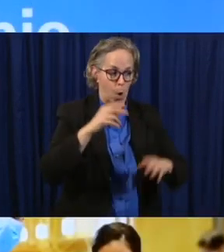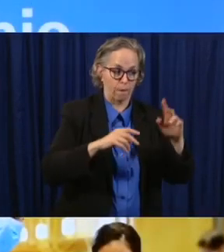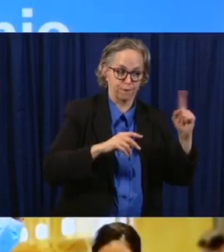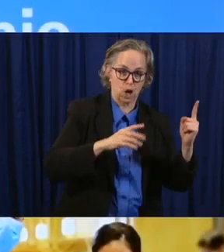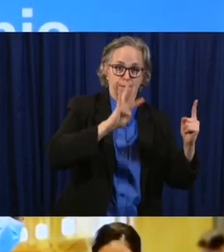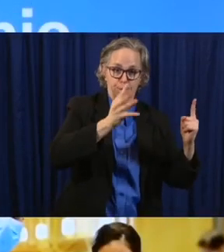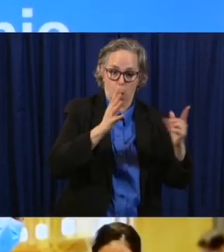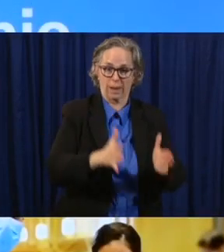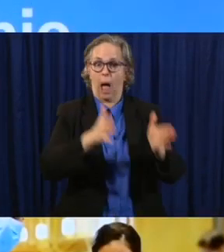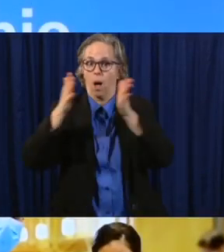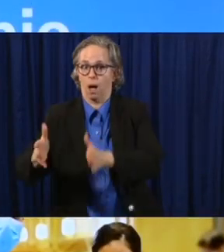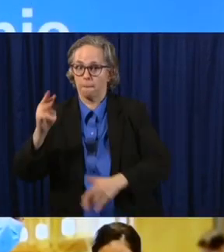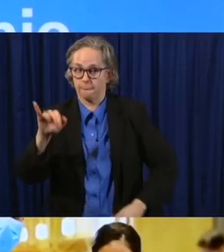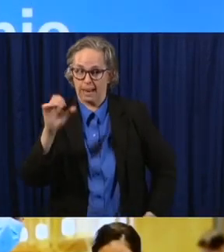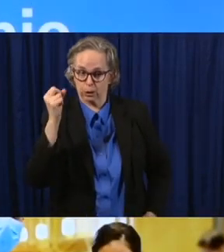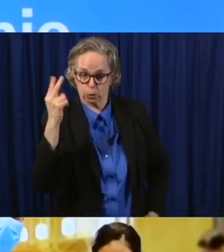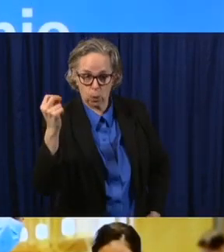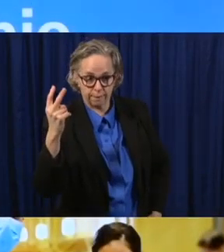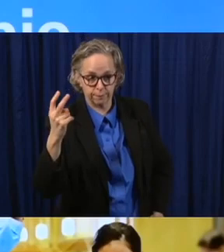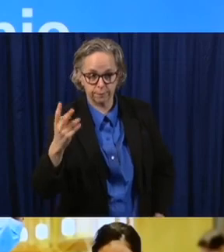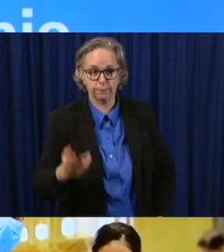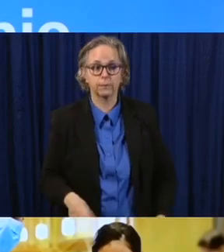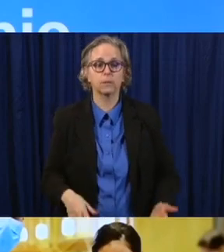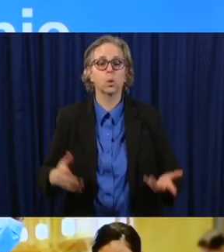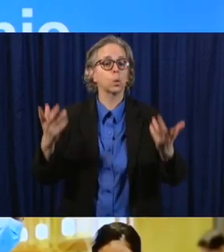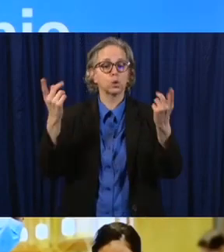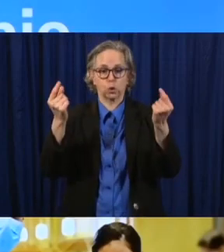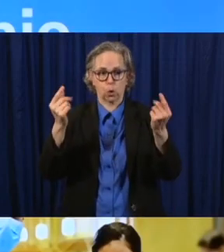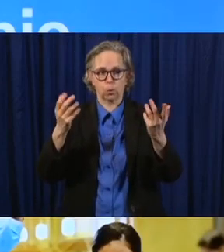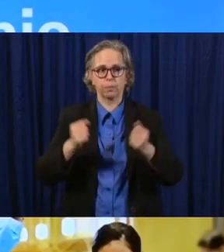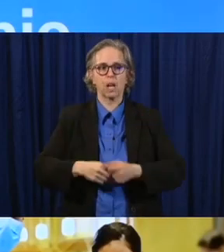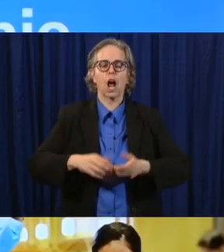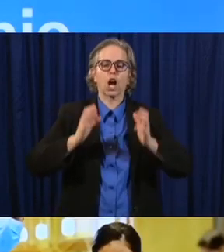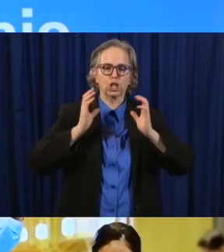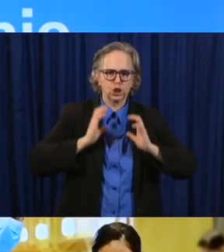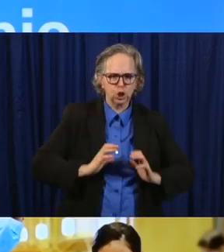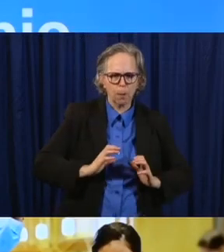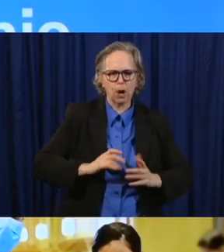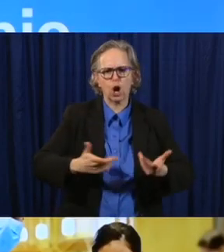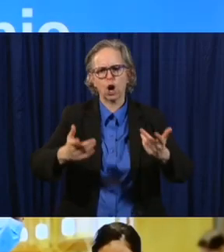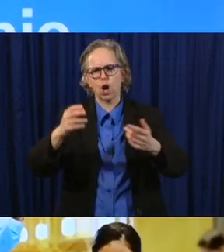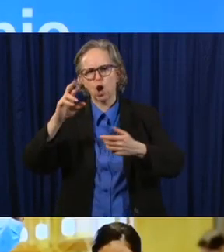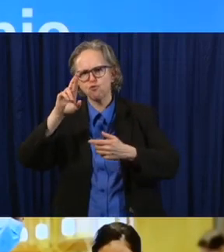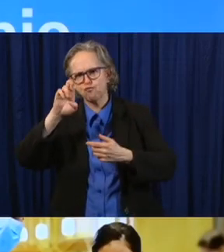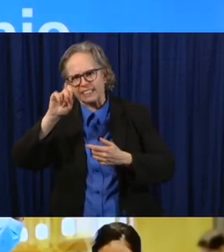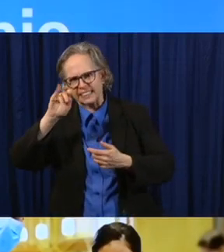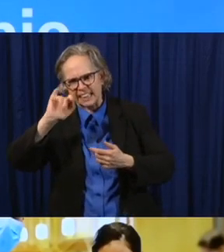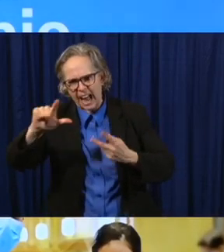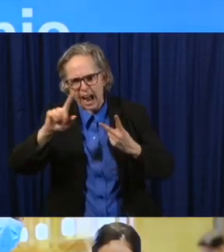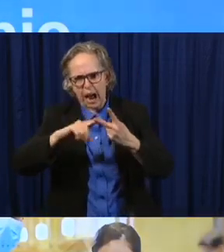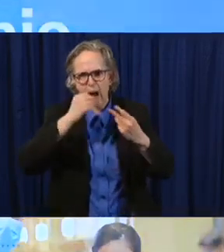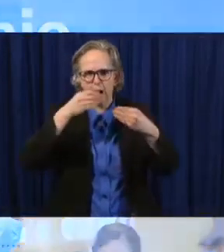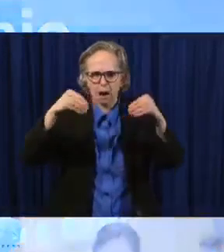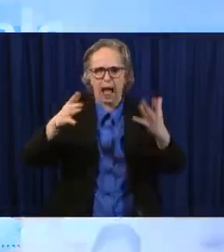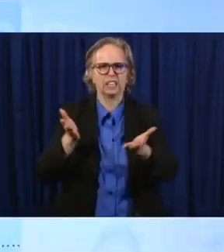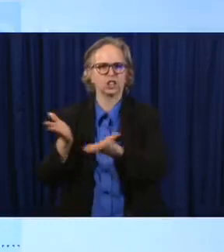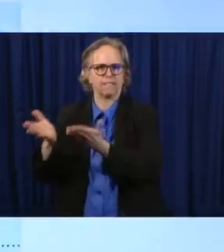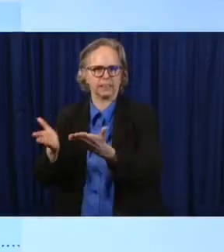May 12th, consumer, retail, and services. Again,